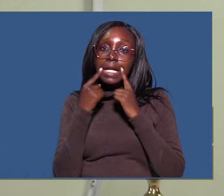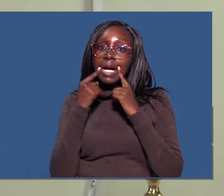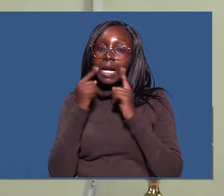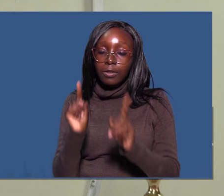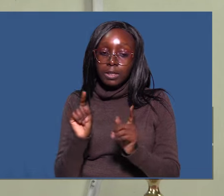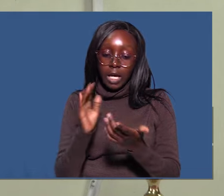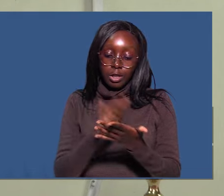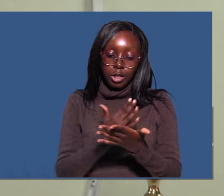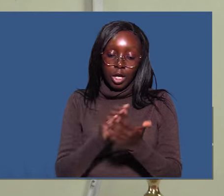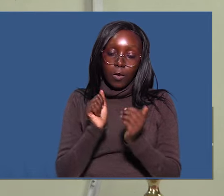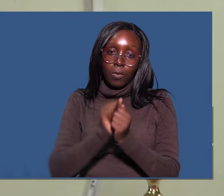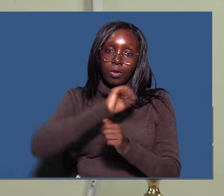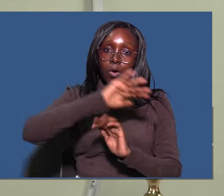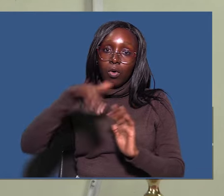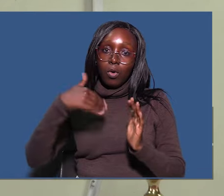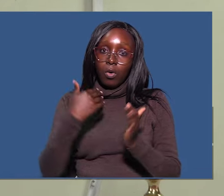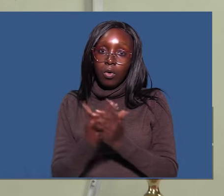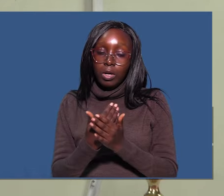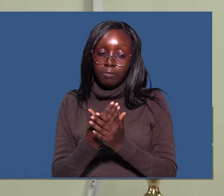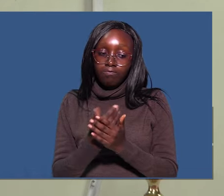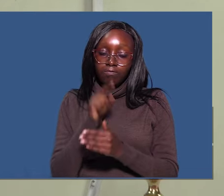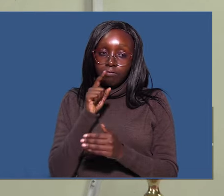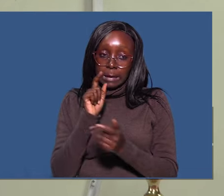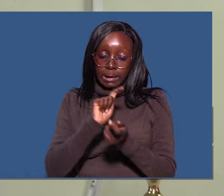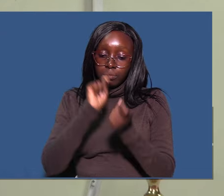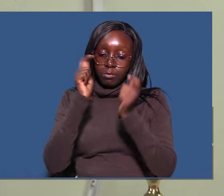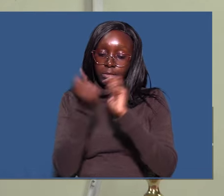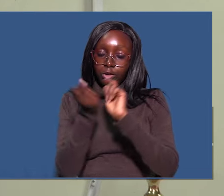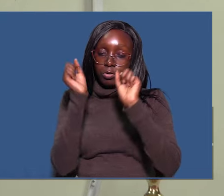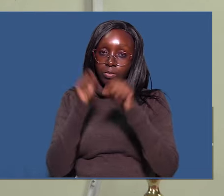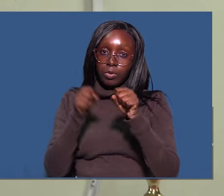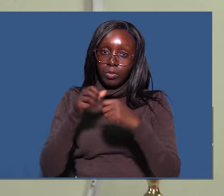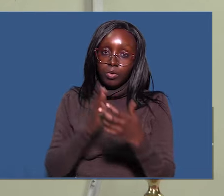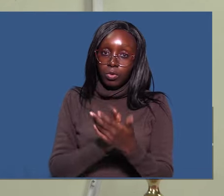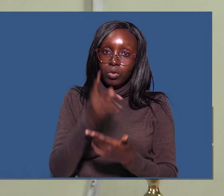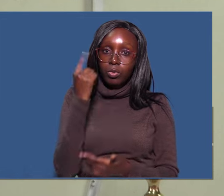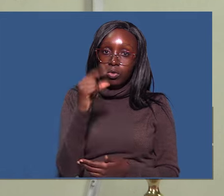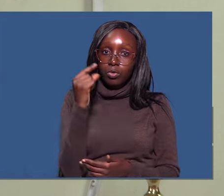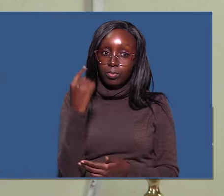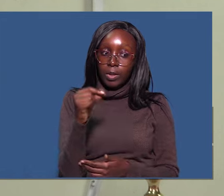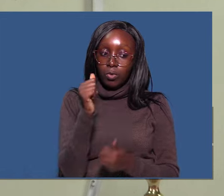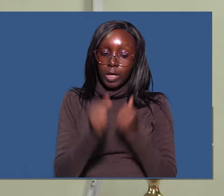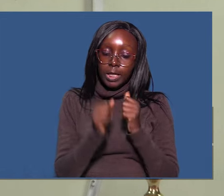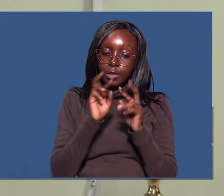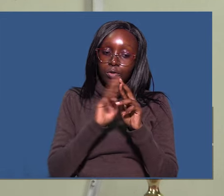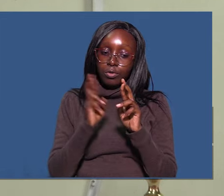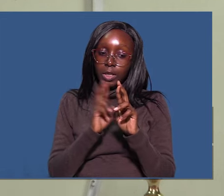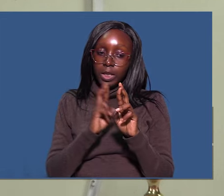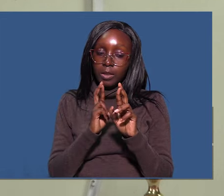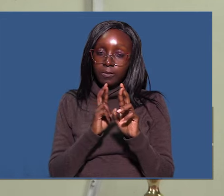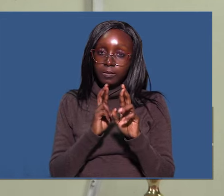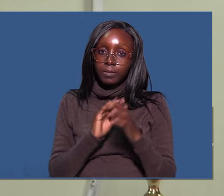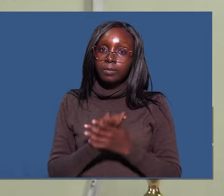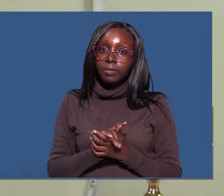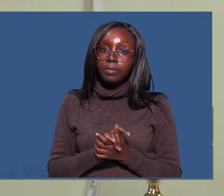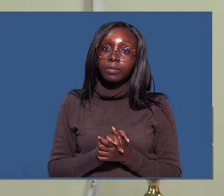it with everybody within your reach. This transformation is possible through the gospel. It is available and it's